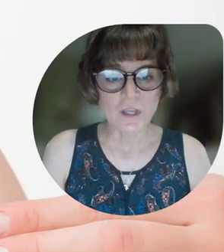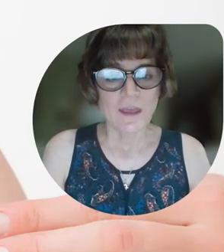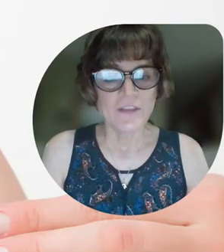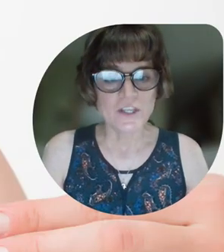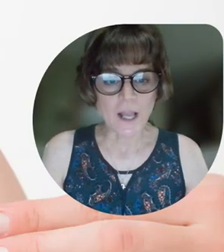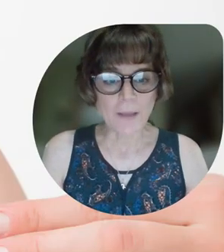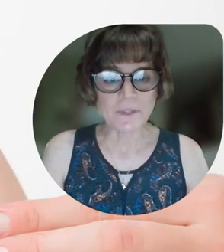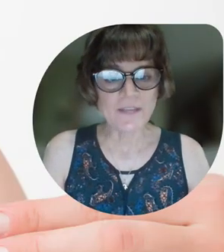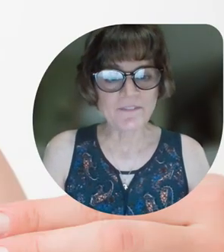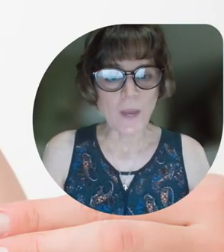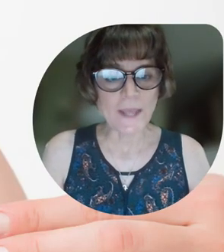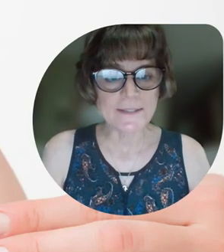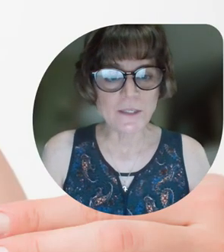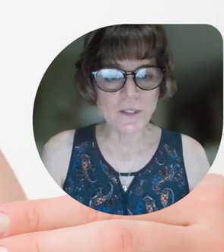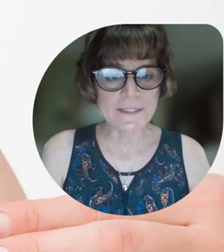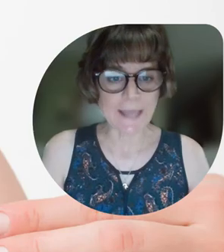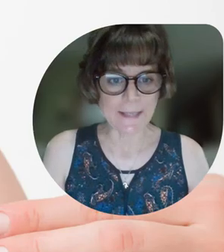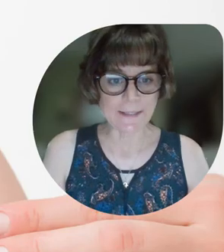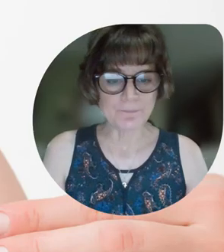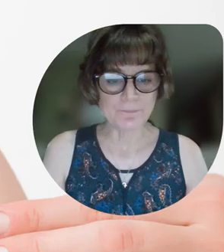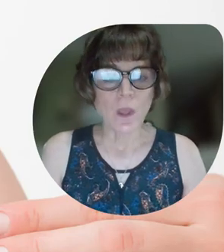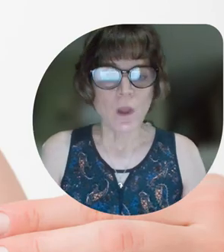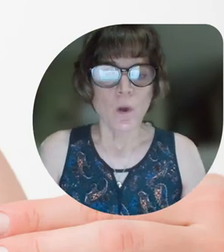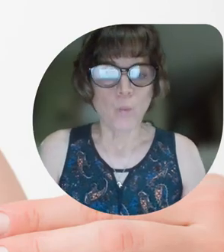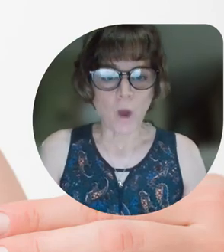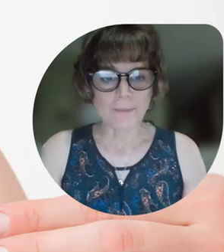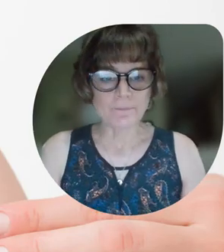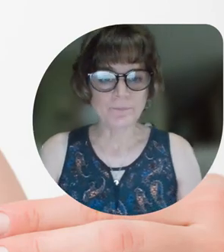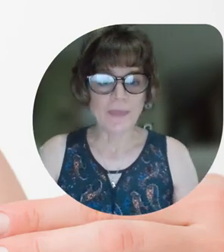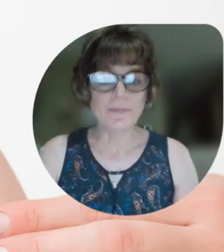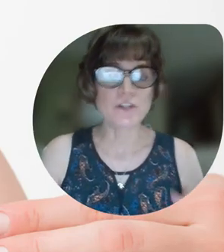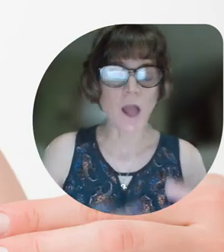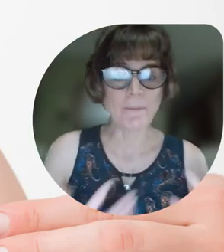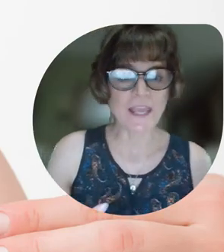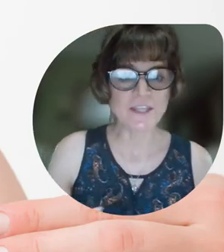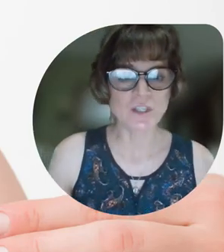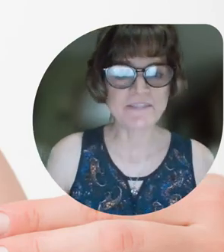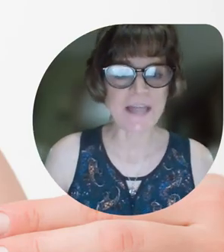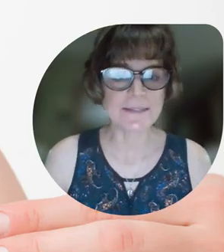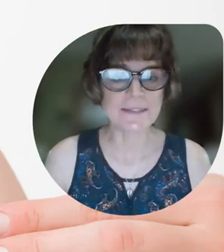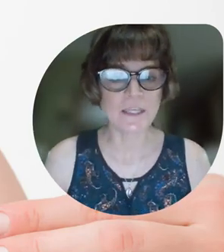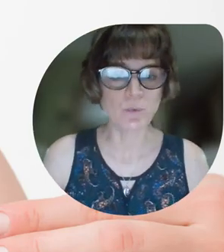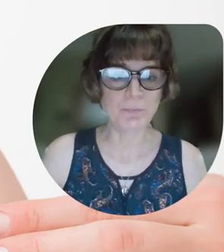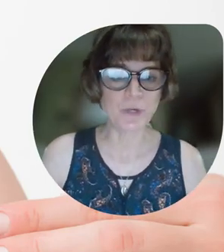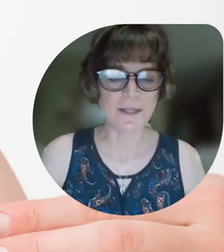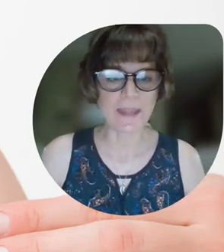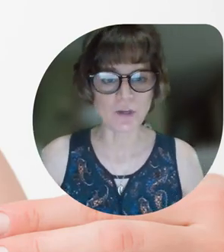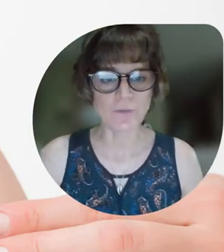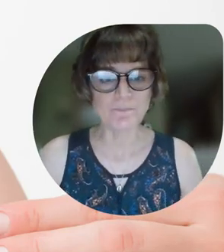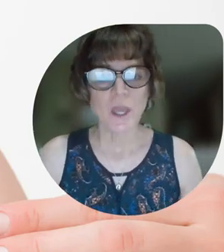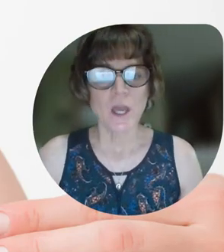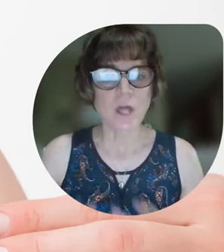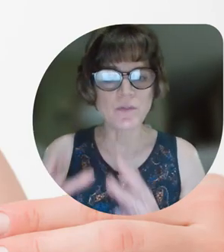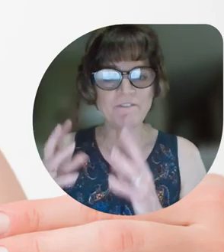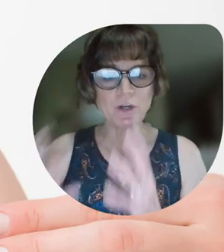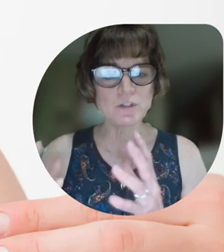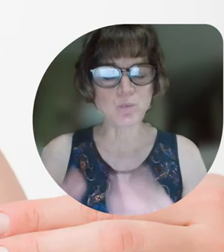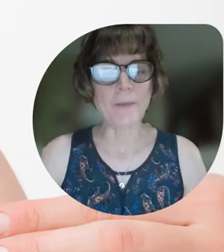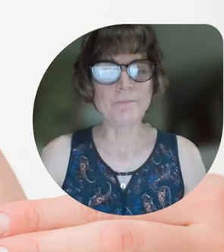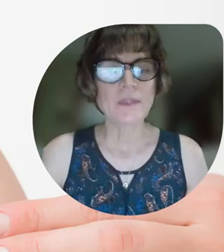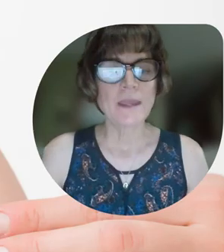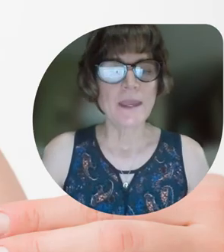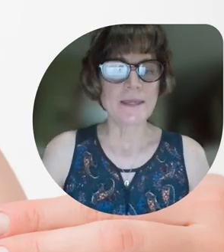Rash. There's a couple of different ways that you can sign it. One, and there's a combination of signs that you would put together. So the